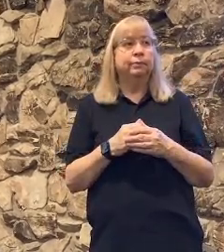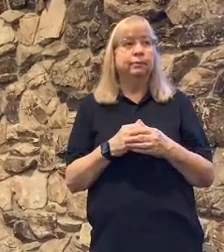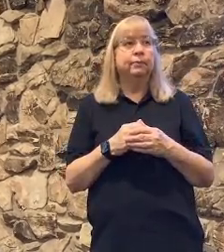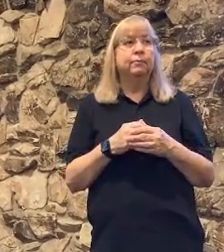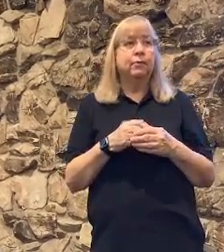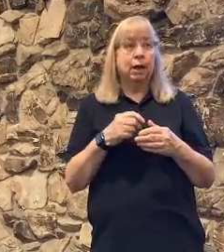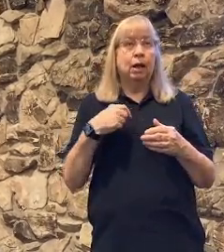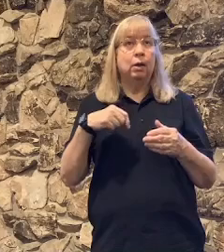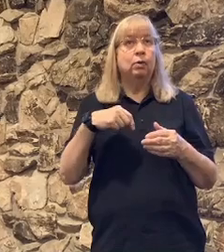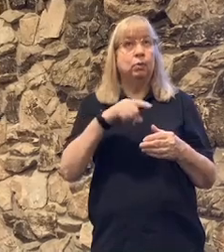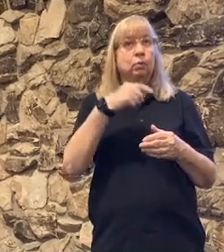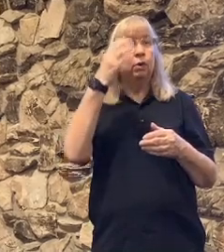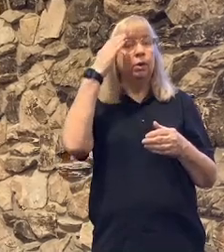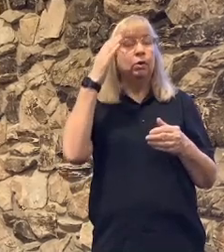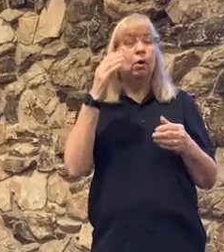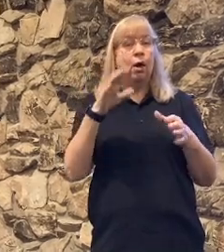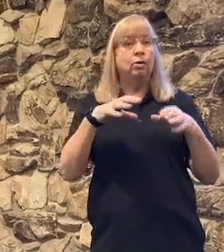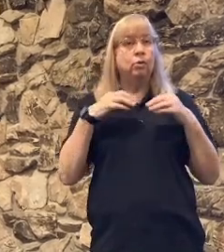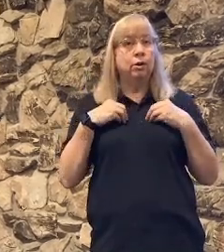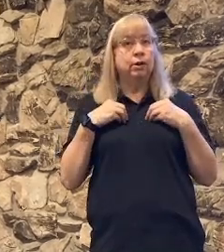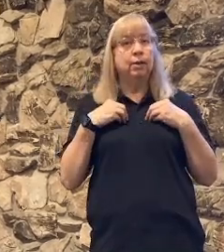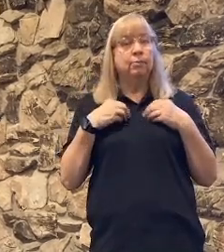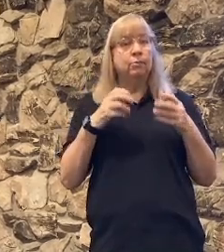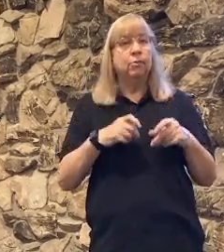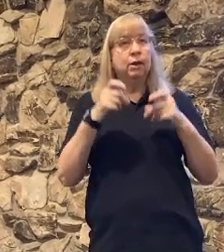And we know that as you accept these gifts,